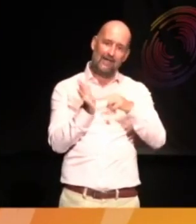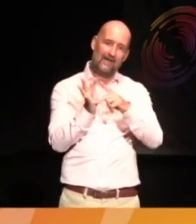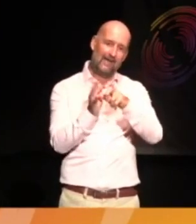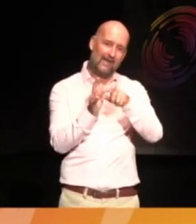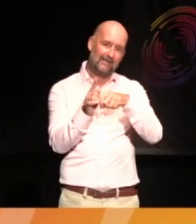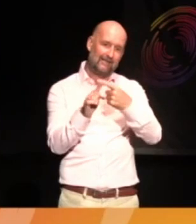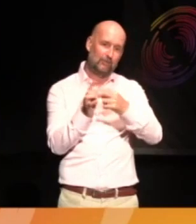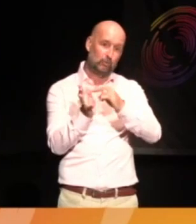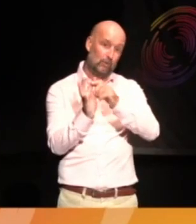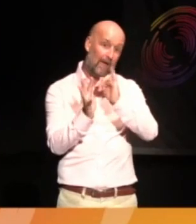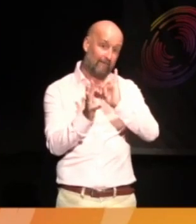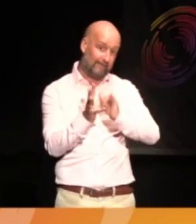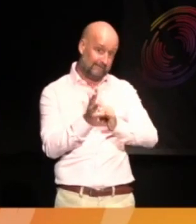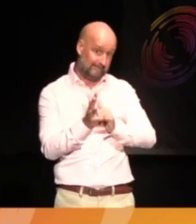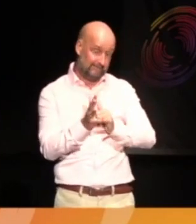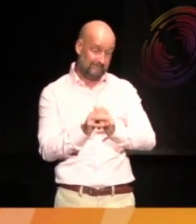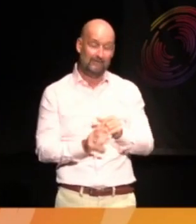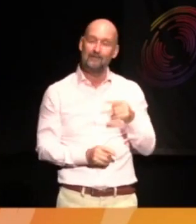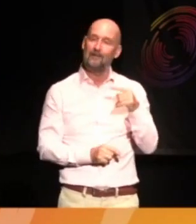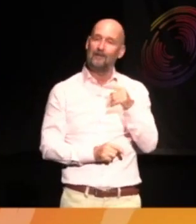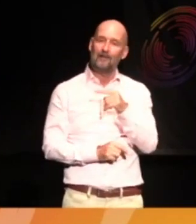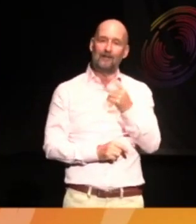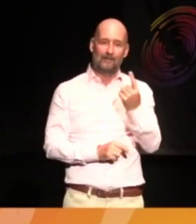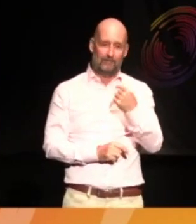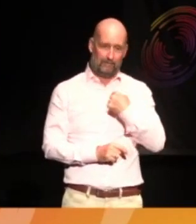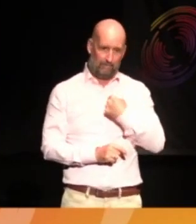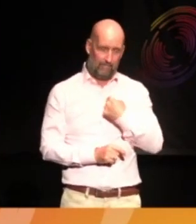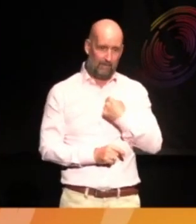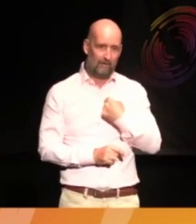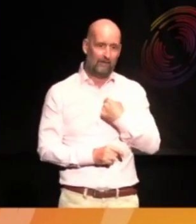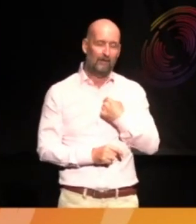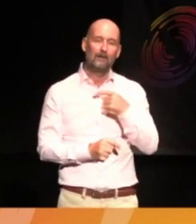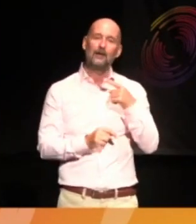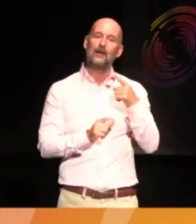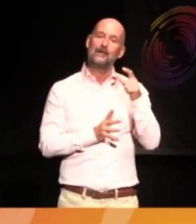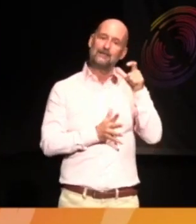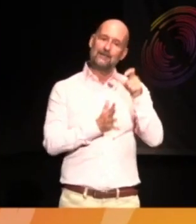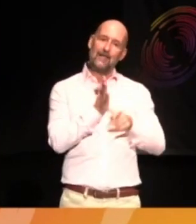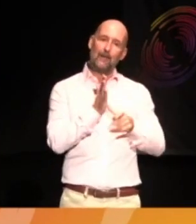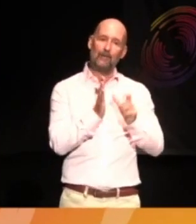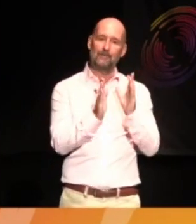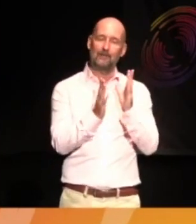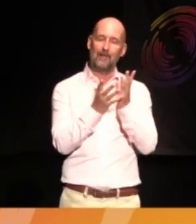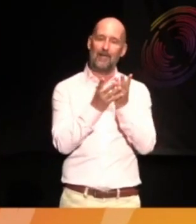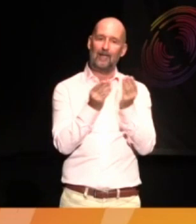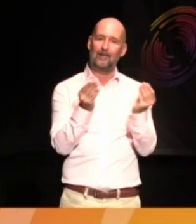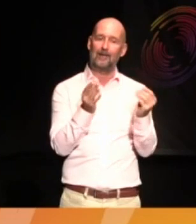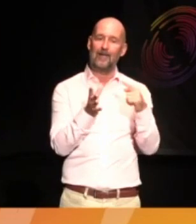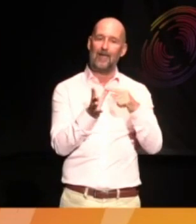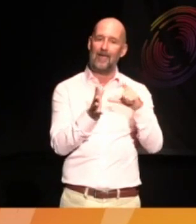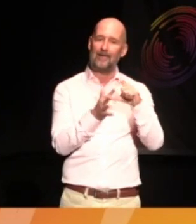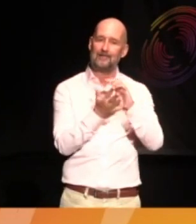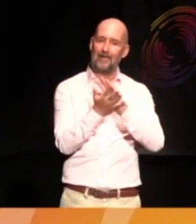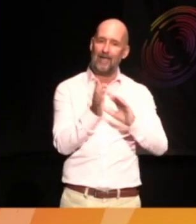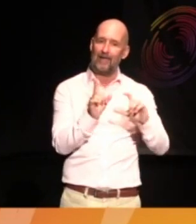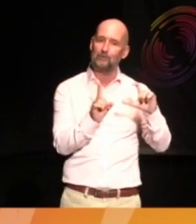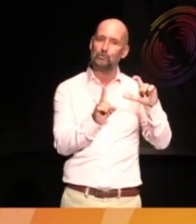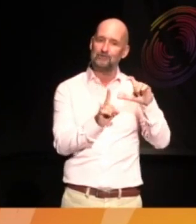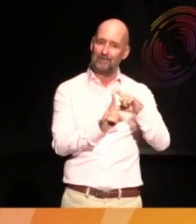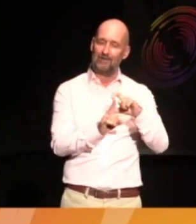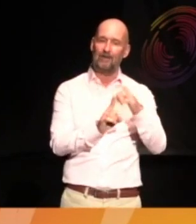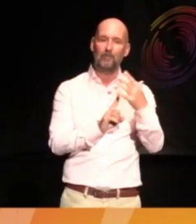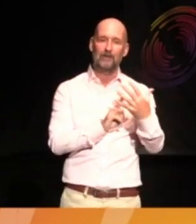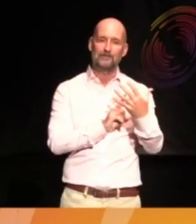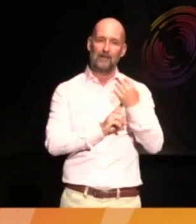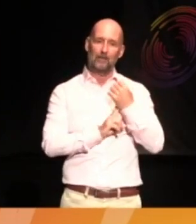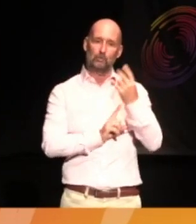Travers. I have a hidden disability. I have ADHD. I was diagnosed a